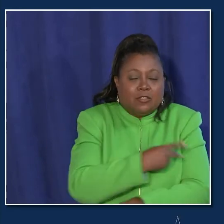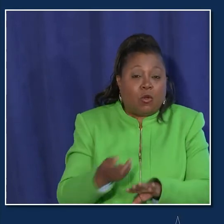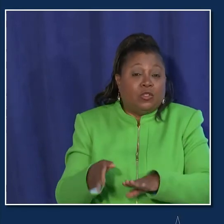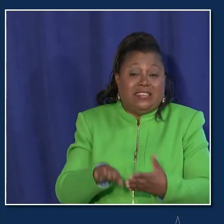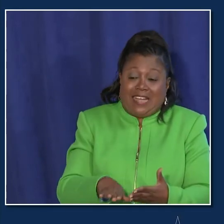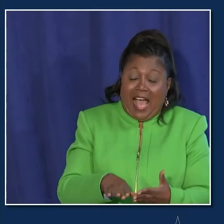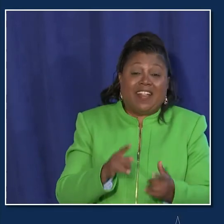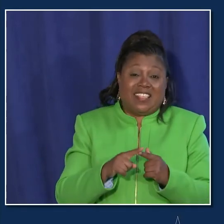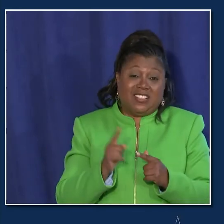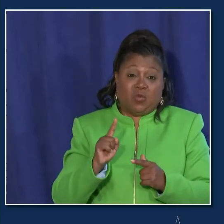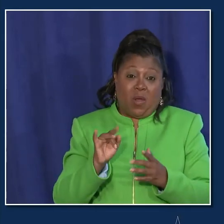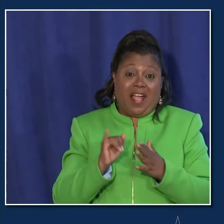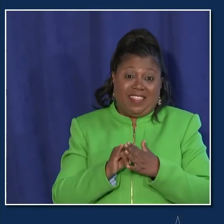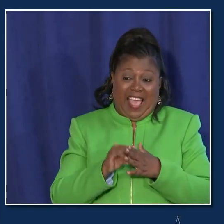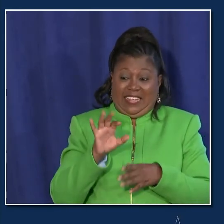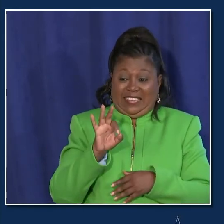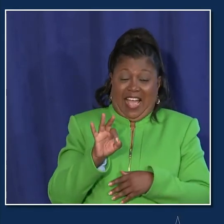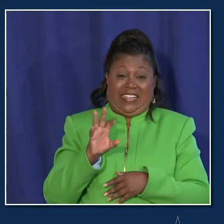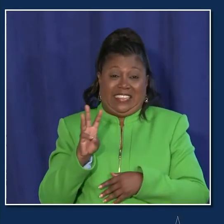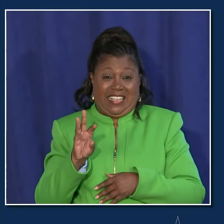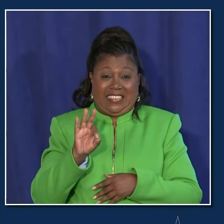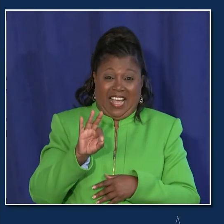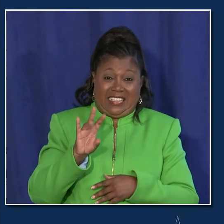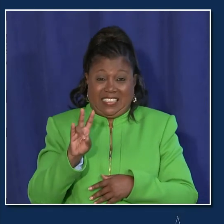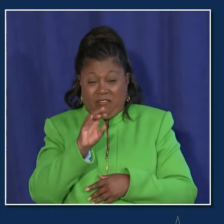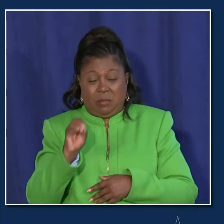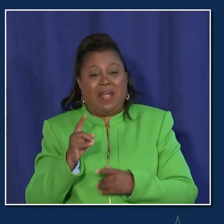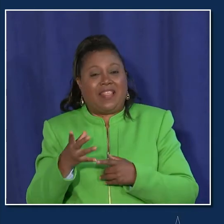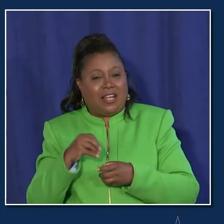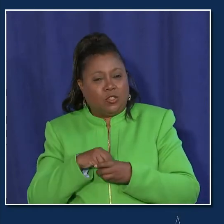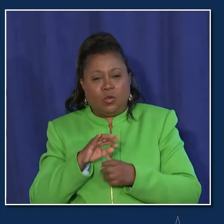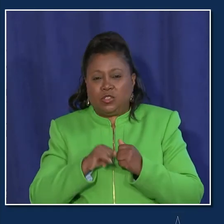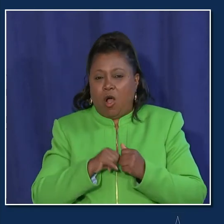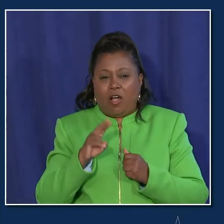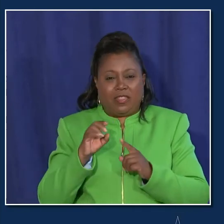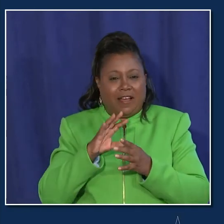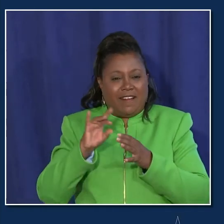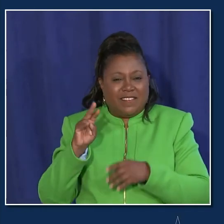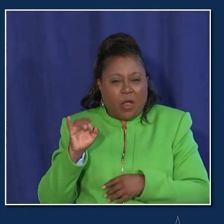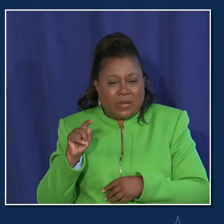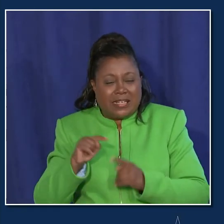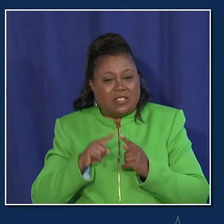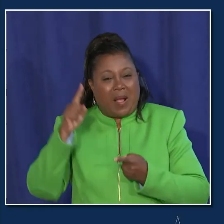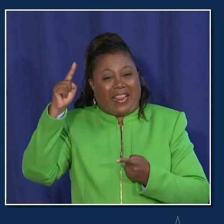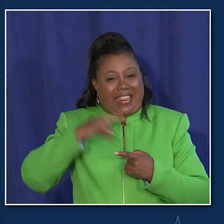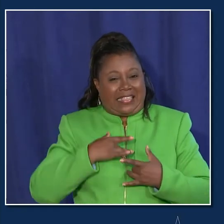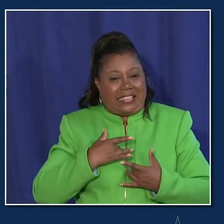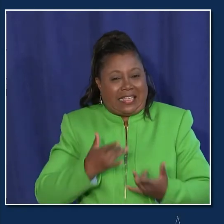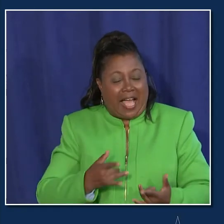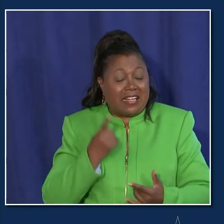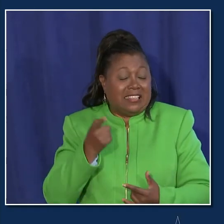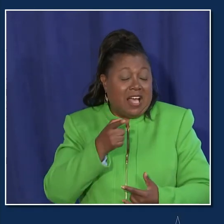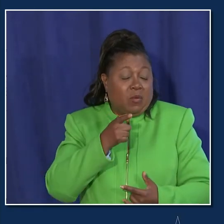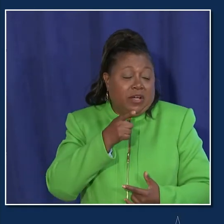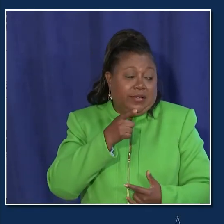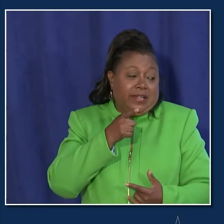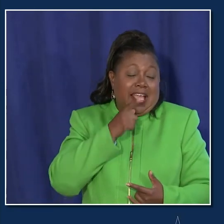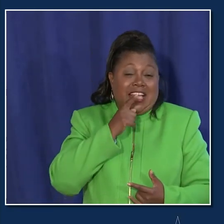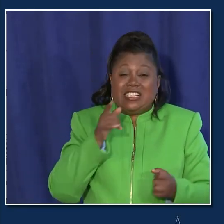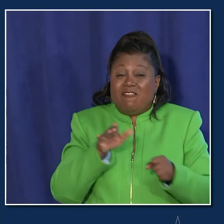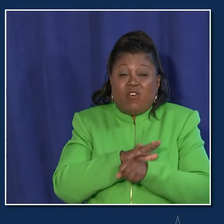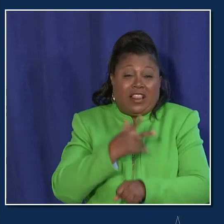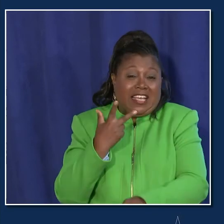die, right? This is where that 96, 97%, that includes all of the variants. It's also less likely that if somebody is